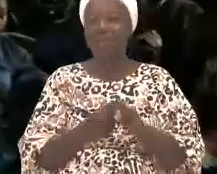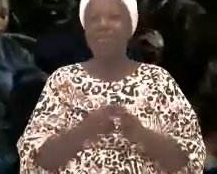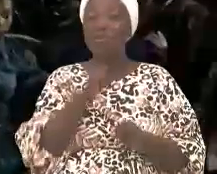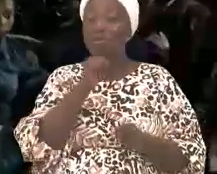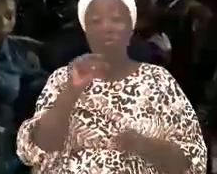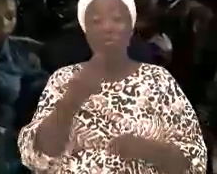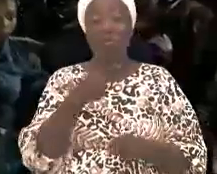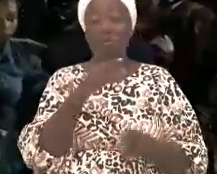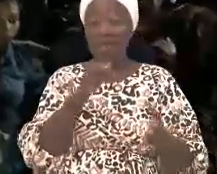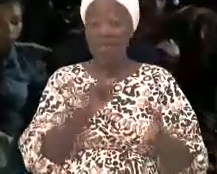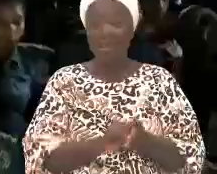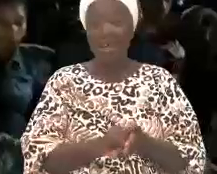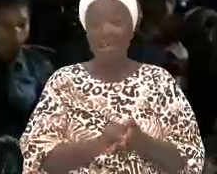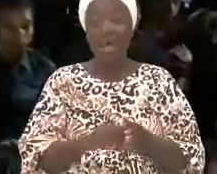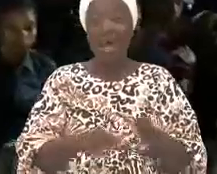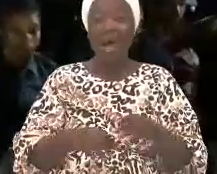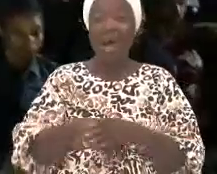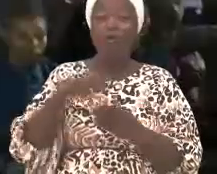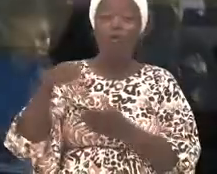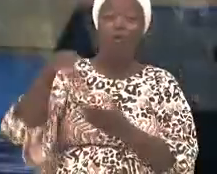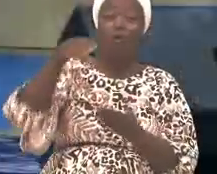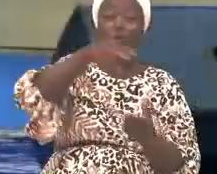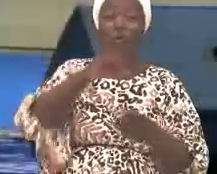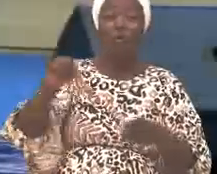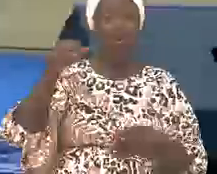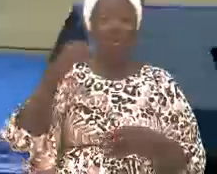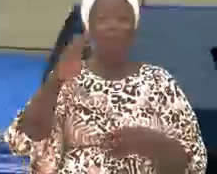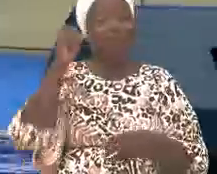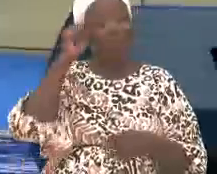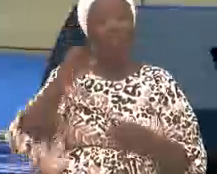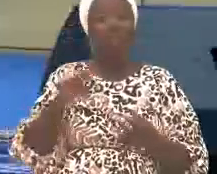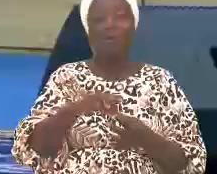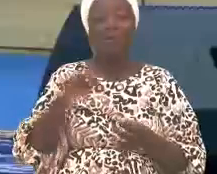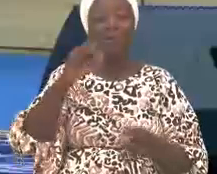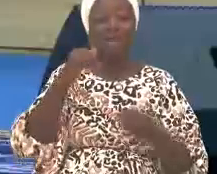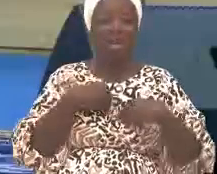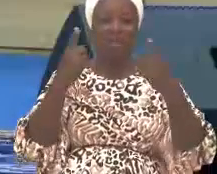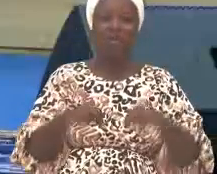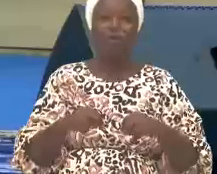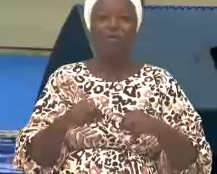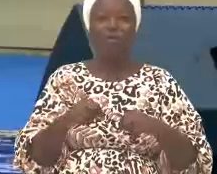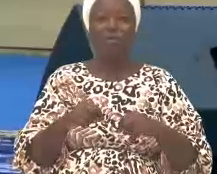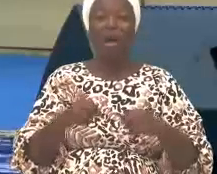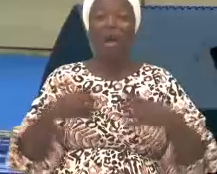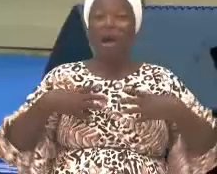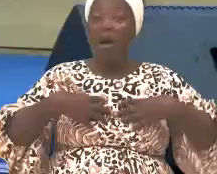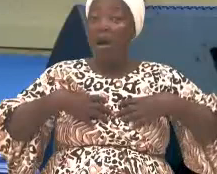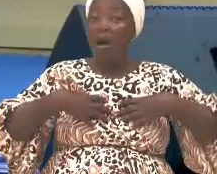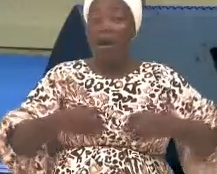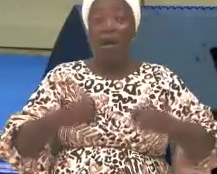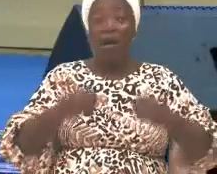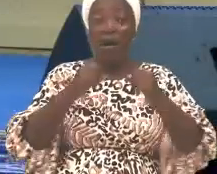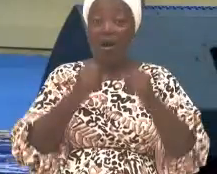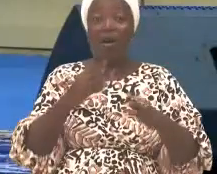that, outpouring of His Spirit has come. Wholeness. Somebody